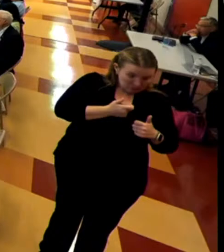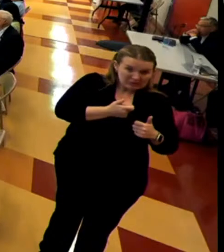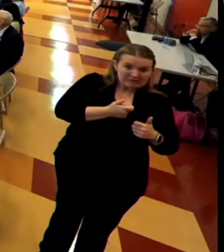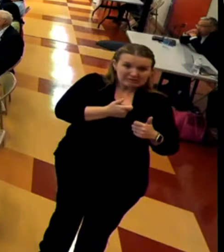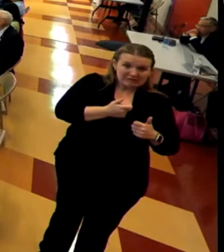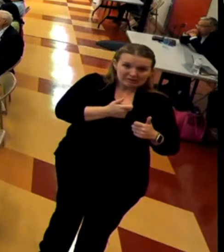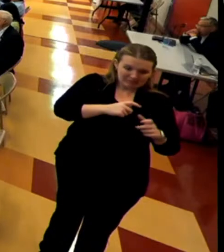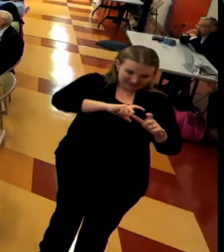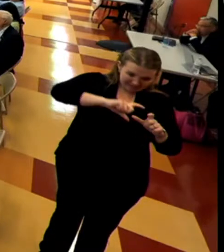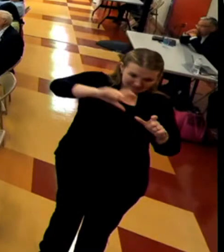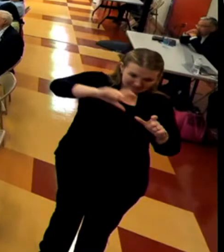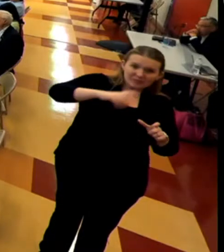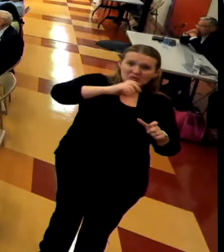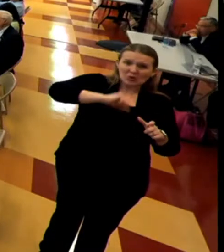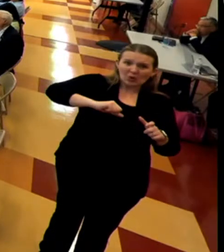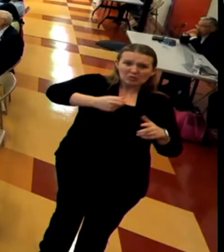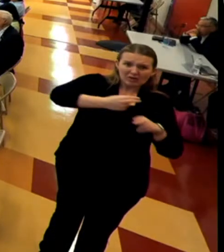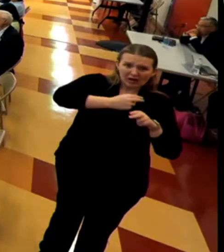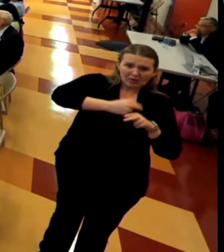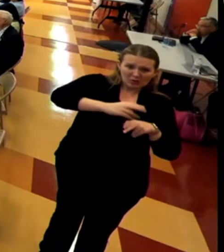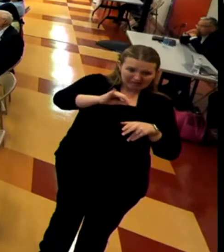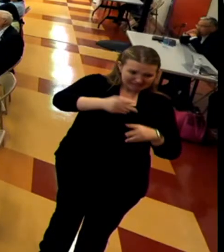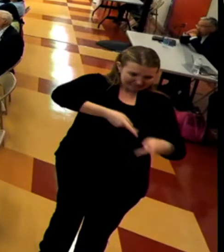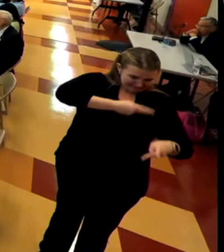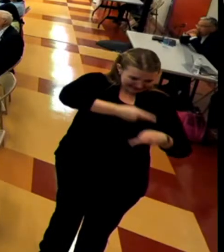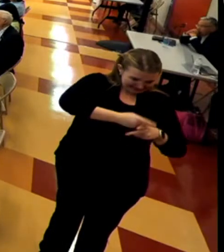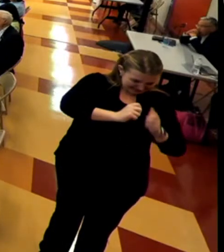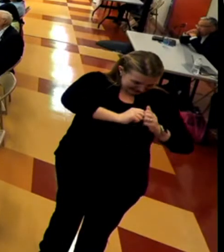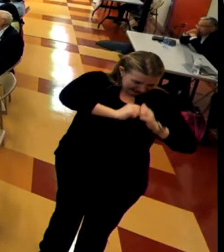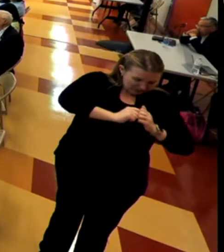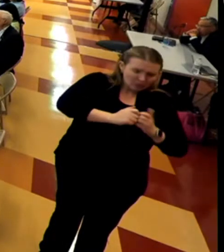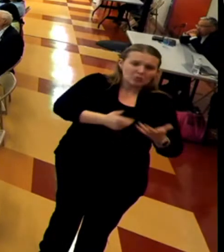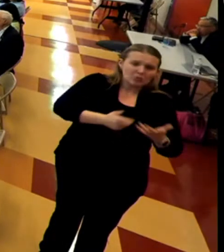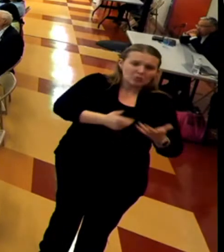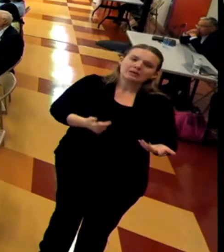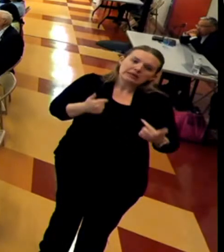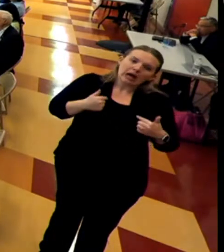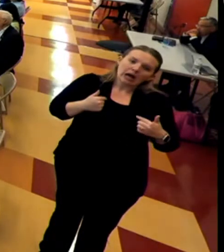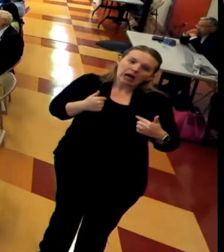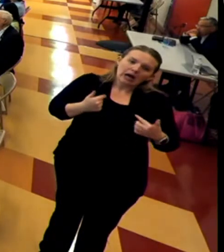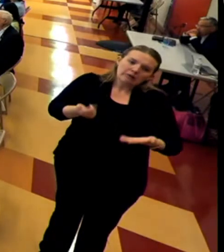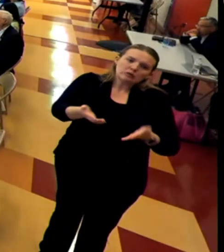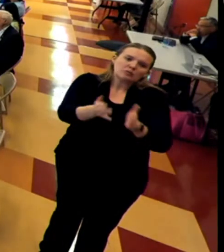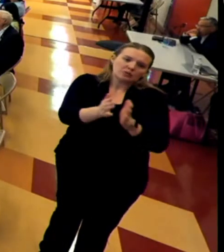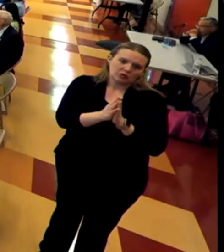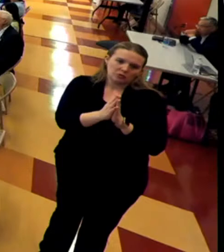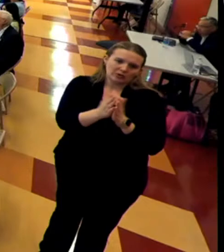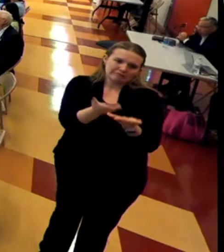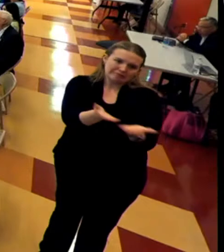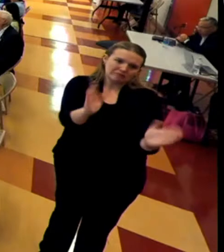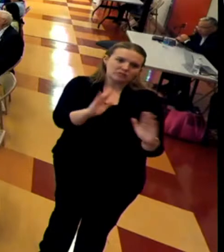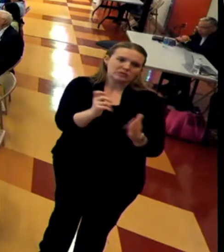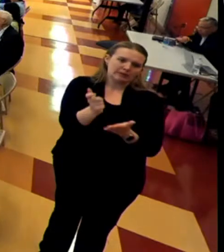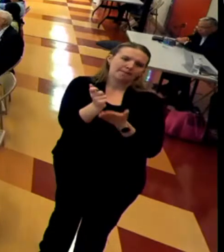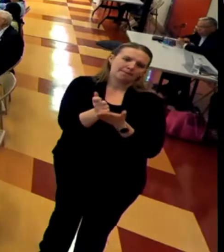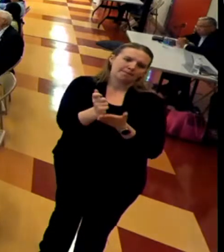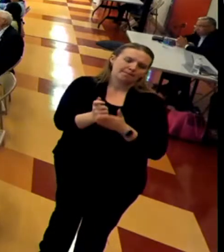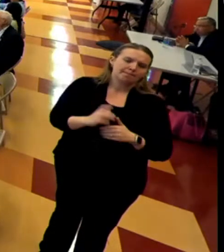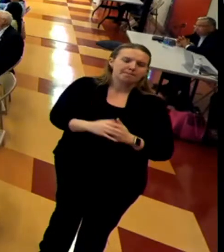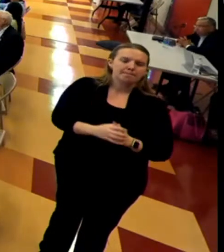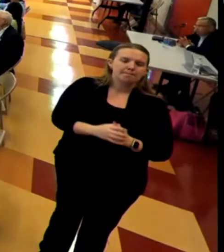area around Highway 90 intact, that would be something that I'd like to ask everybody to help us out with that.